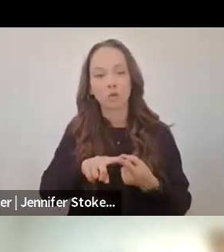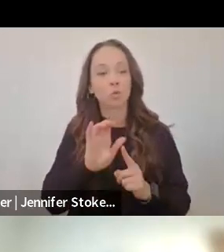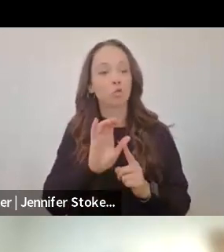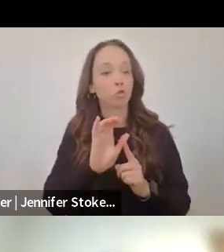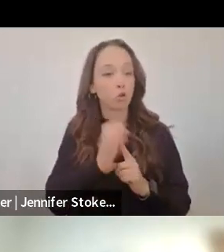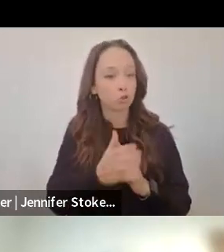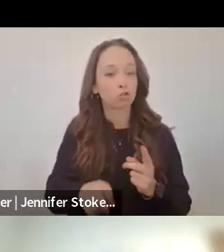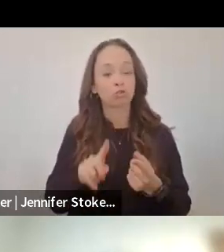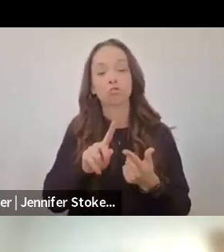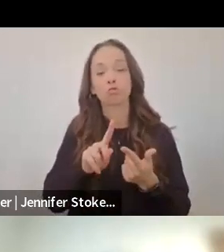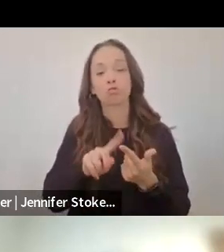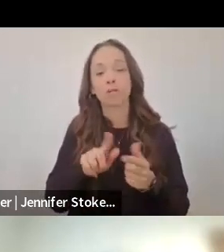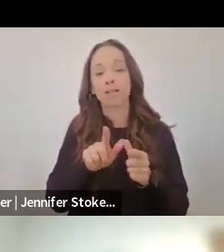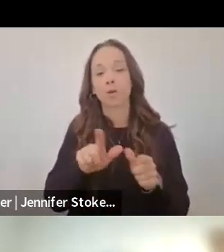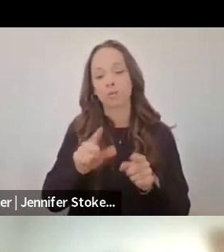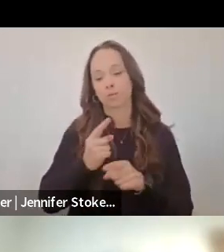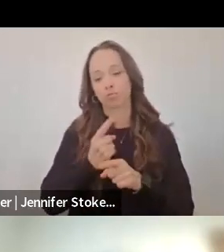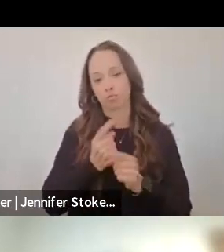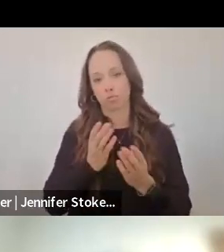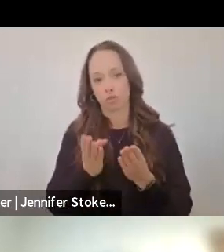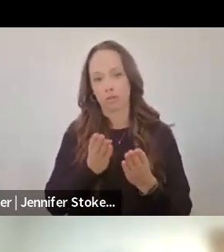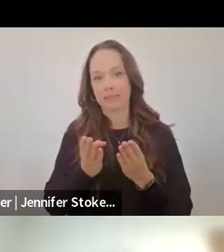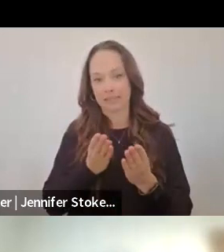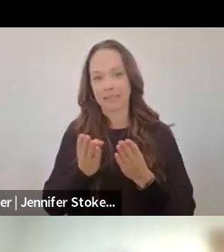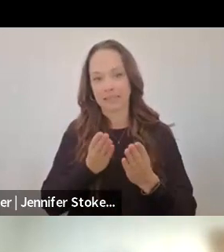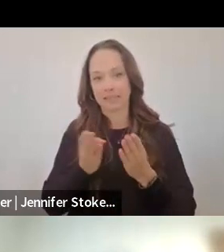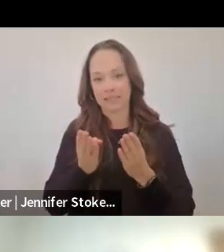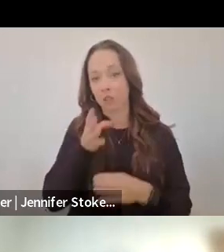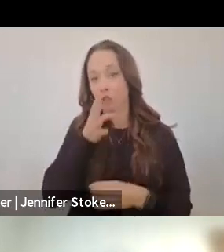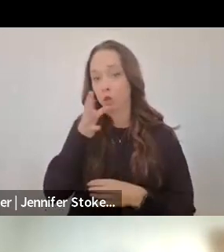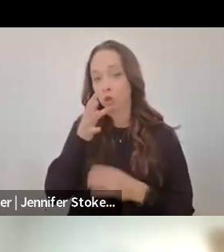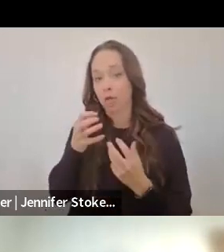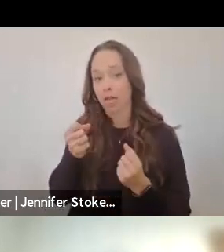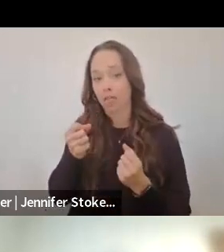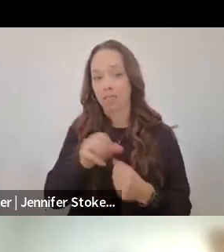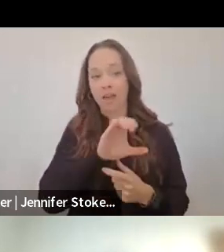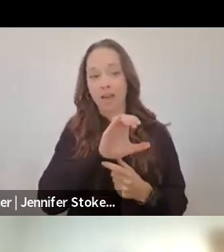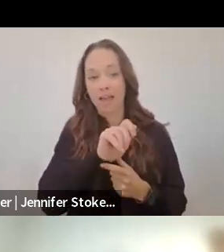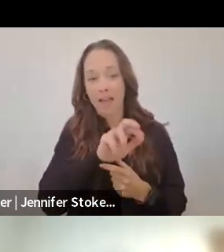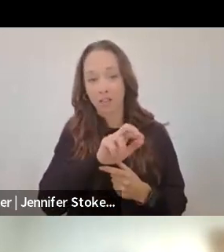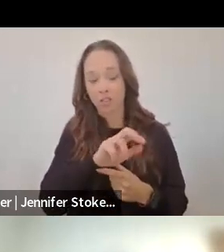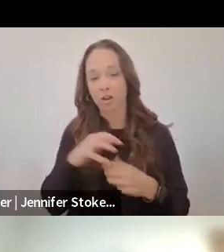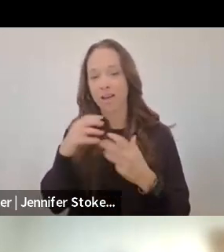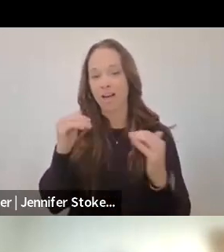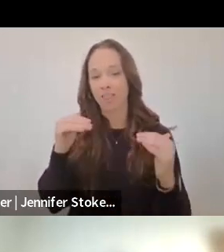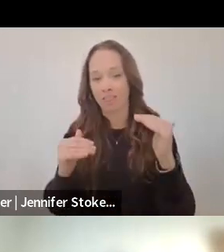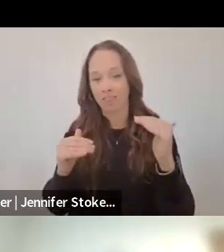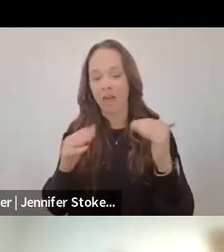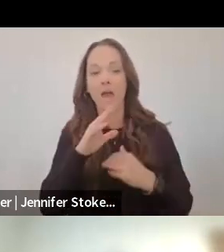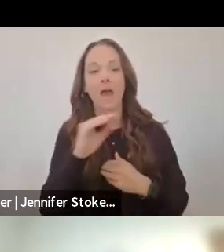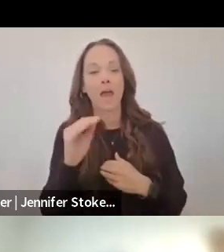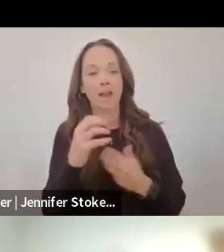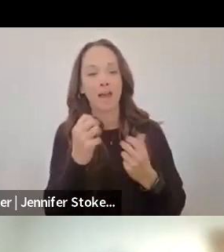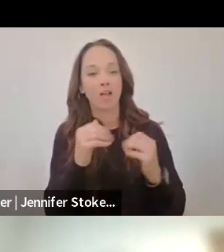culturally and linguistically appropriate services, rural health, cancer, health disparities, and health